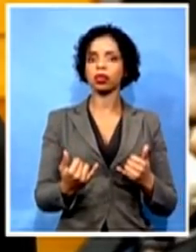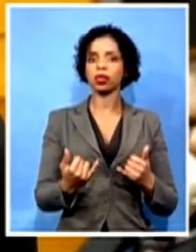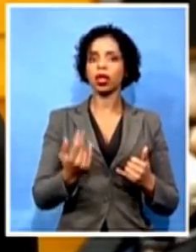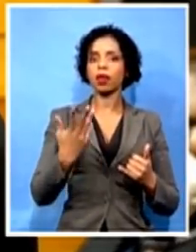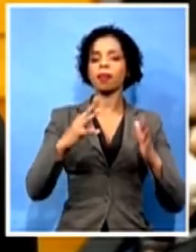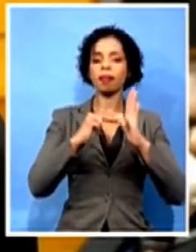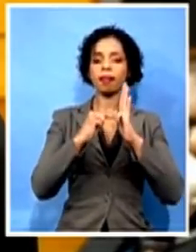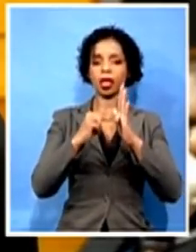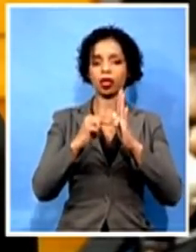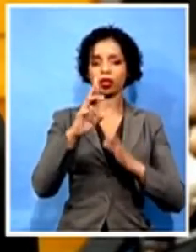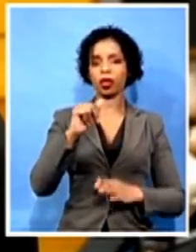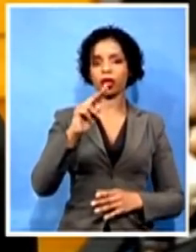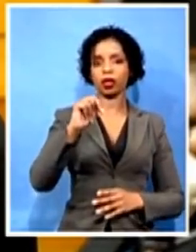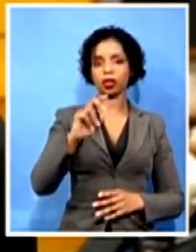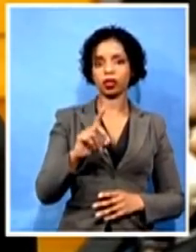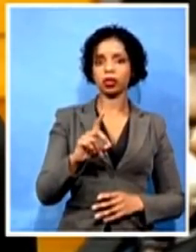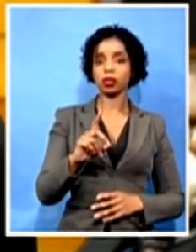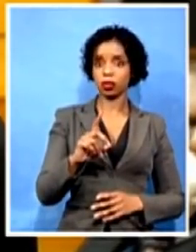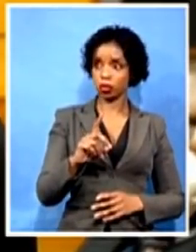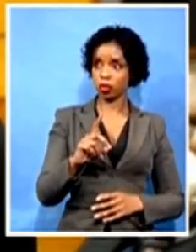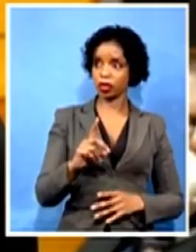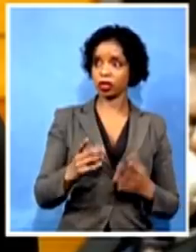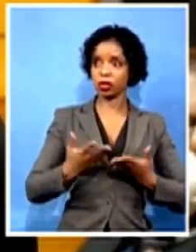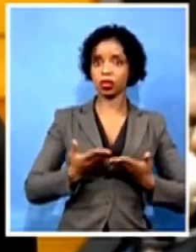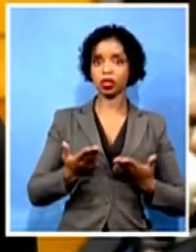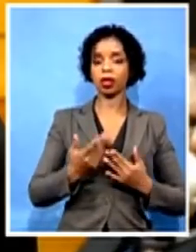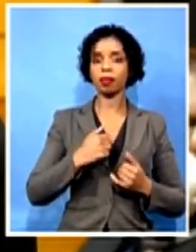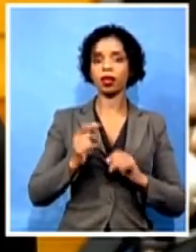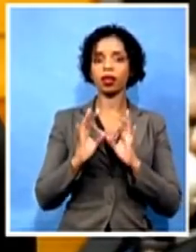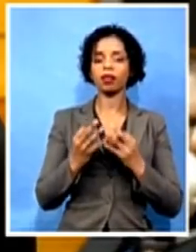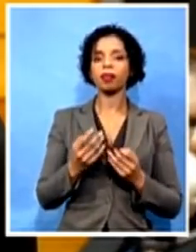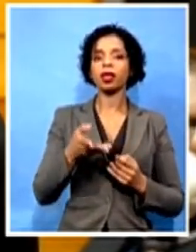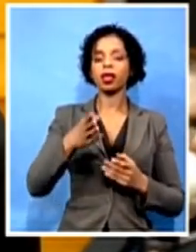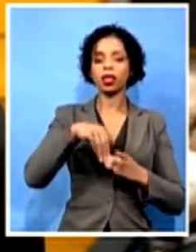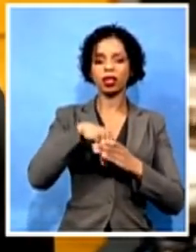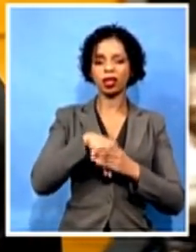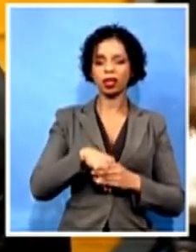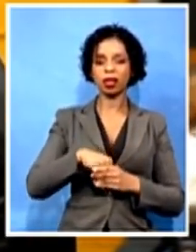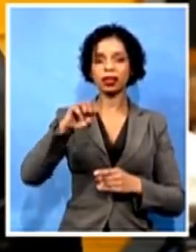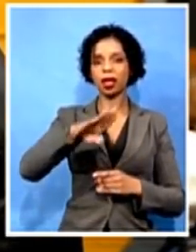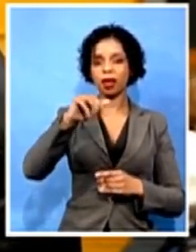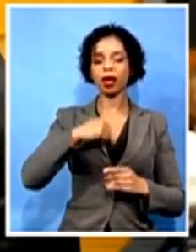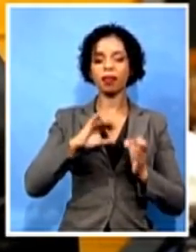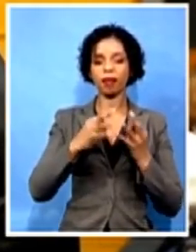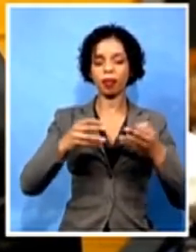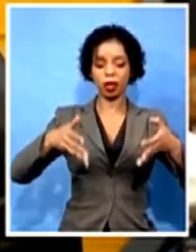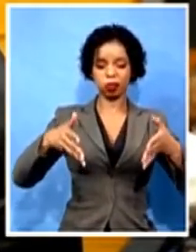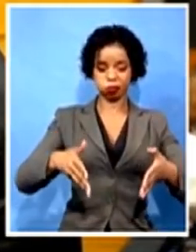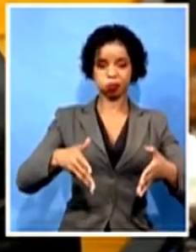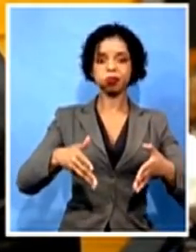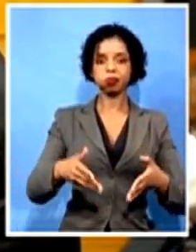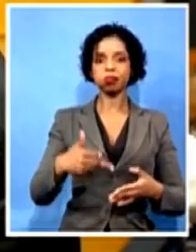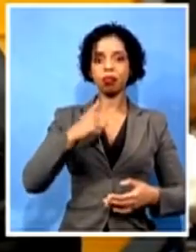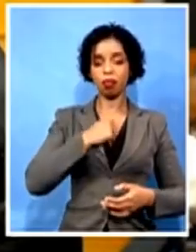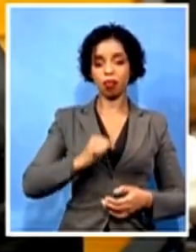relatives, including my brother, are living inside the borders of Africa. I do have funds available for bail, which my wife will arrange should this become necessary. My